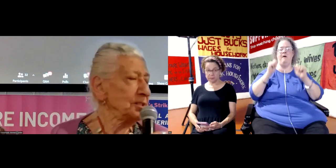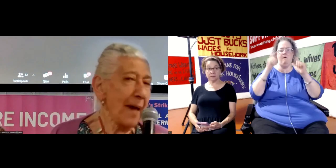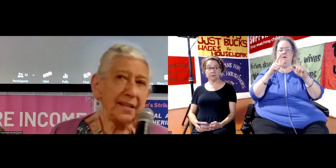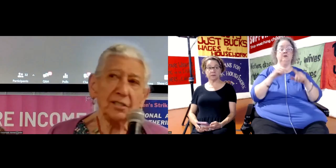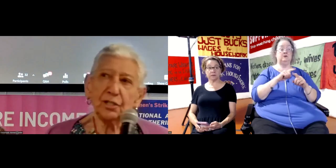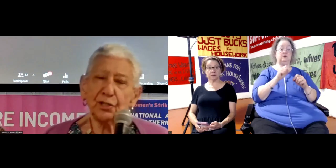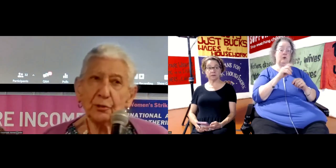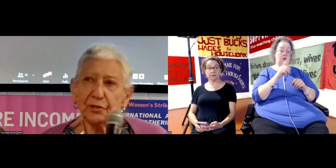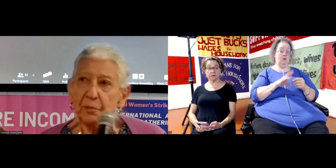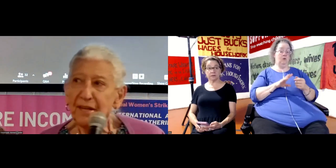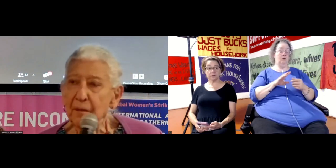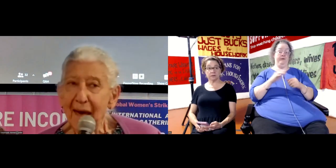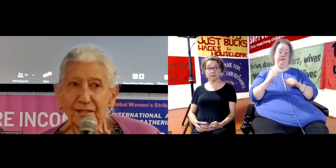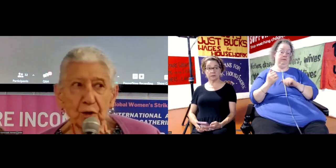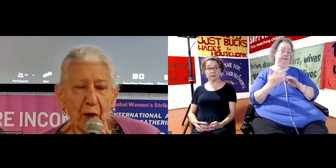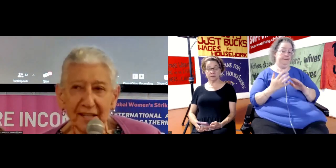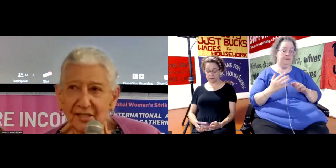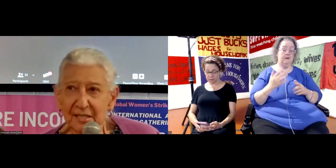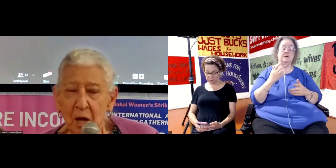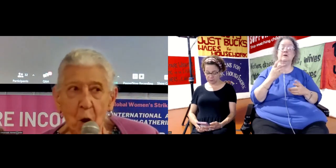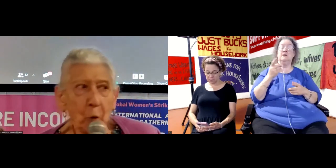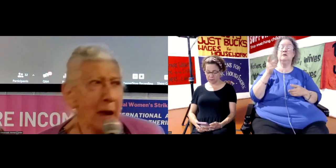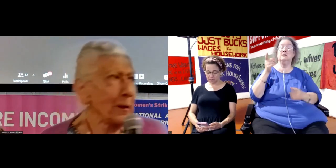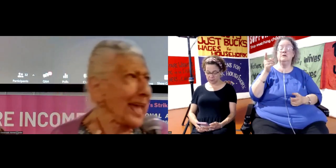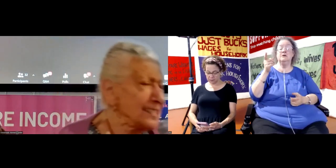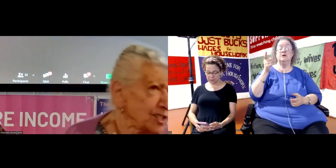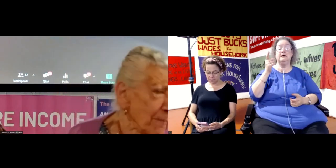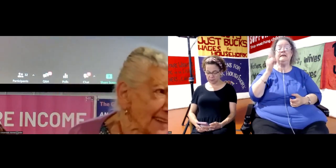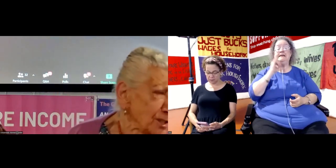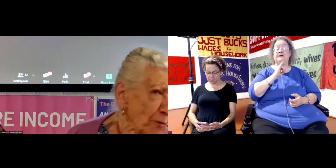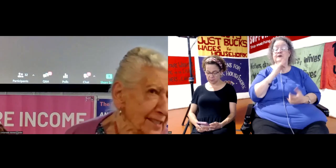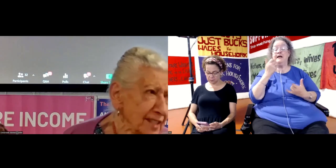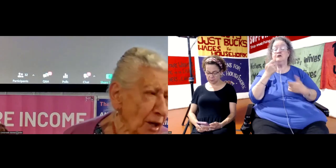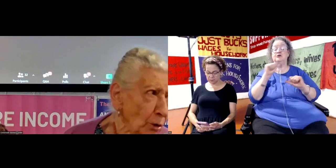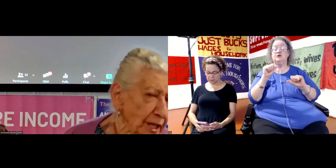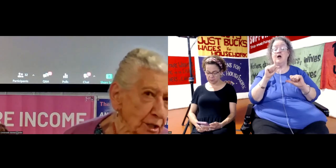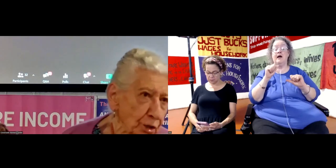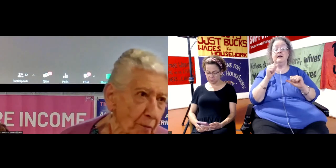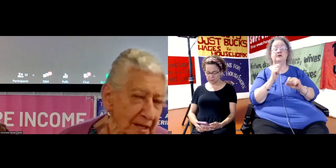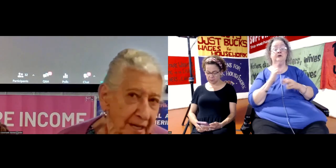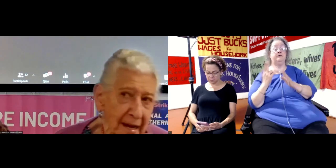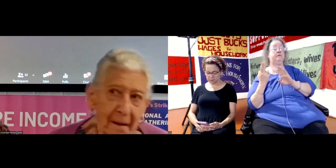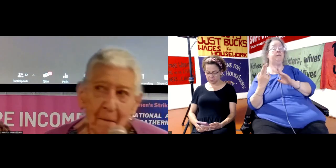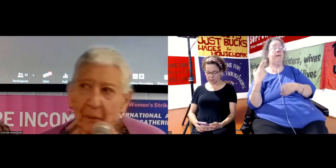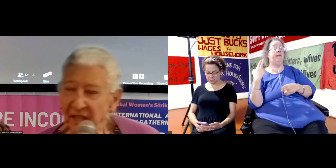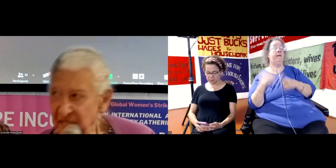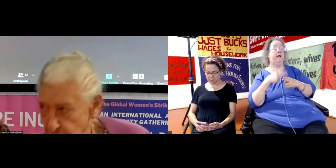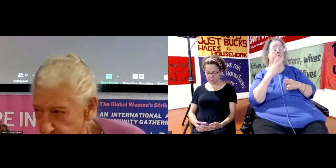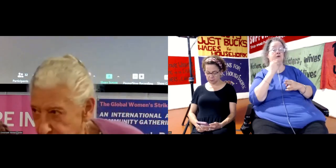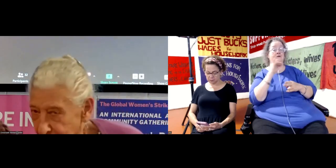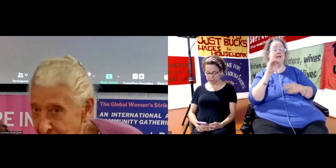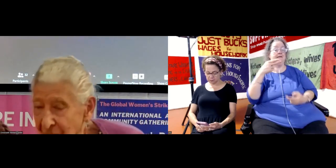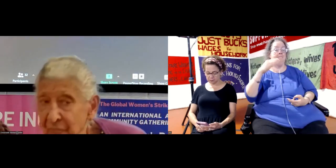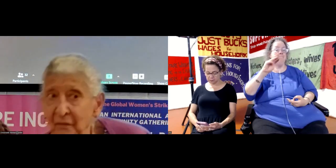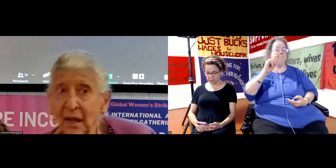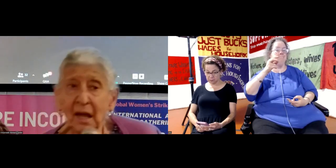Israel is making to Jews to be the master race. We're against the master race, not only in Germany, but in